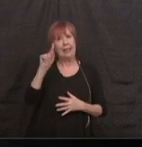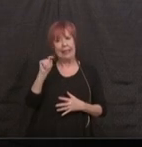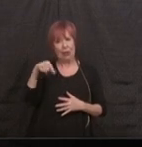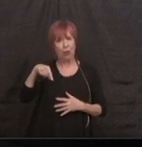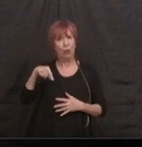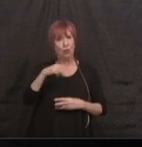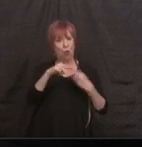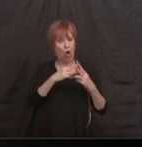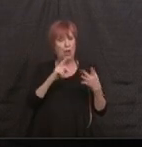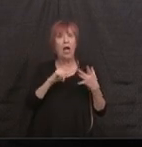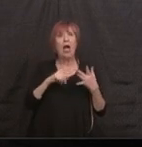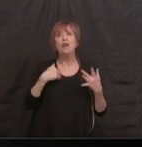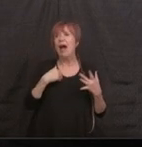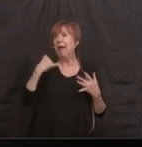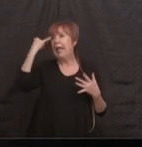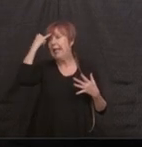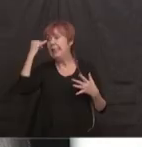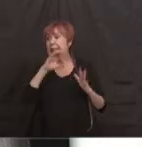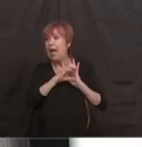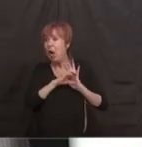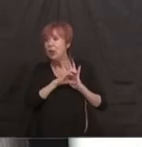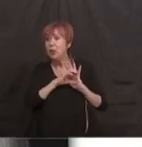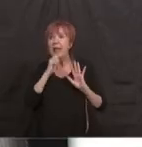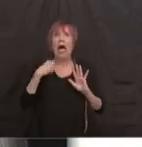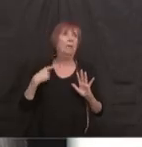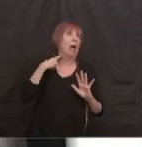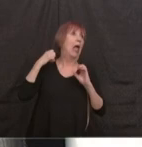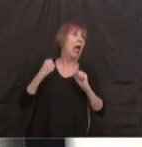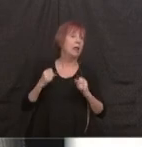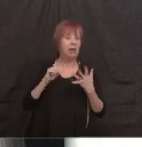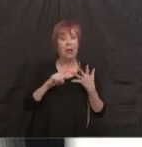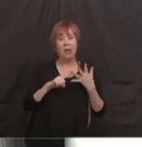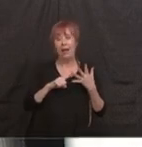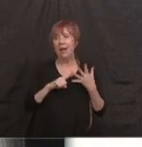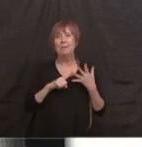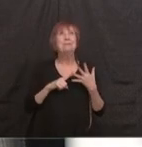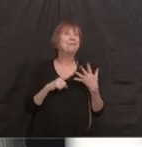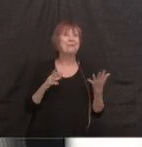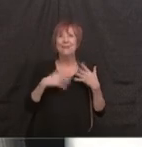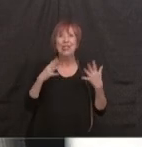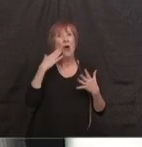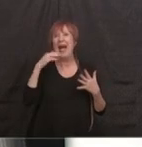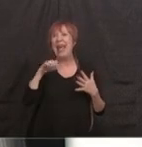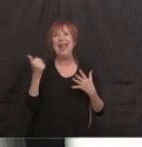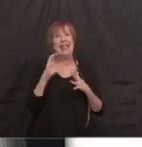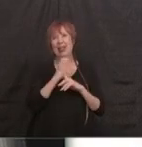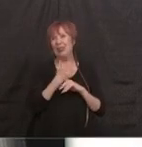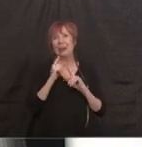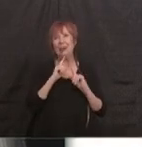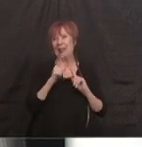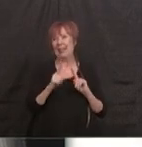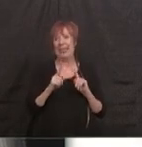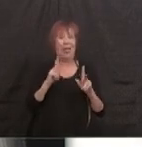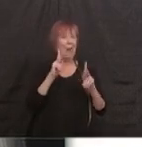Having Indian characters that are not stereotypical with accents, also same thing, or any culture, really. People are people,